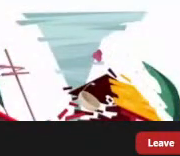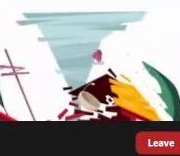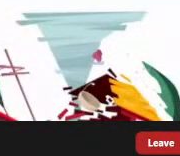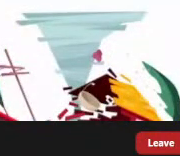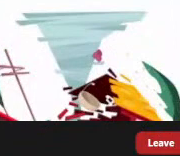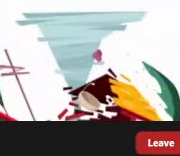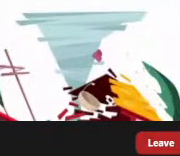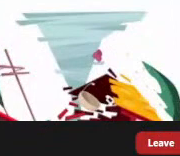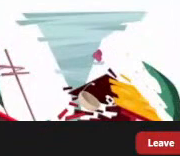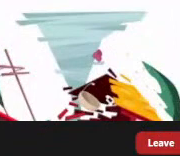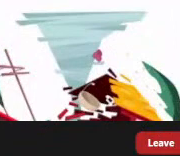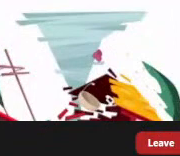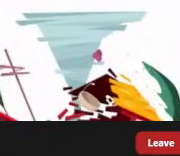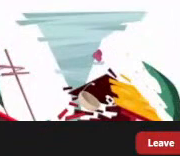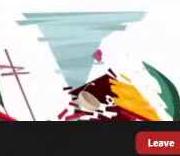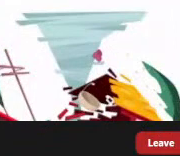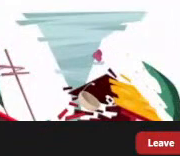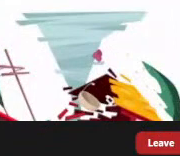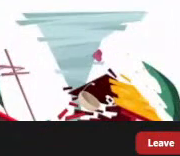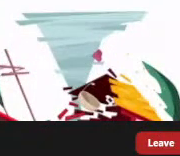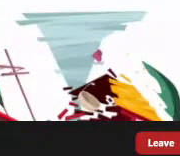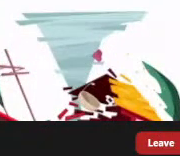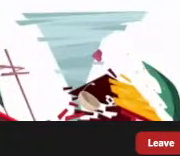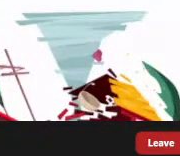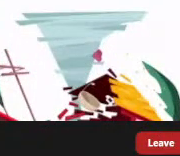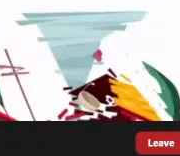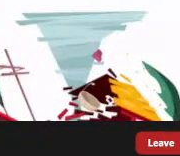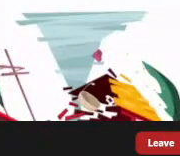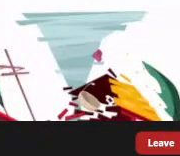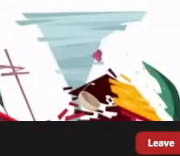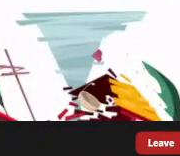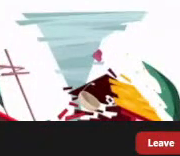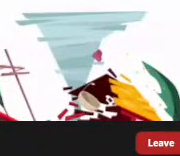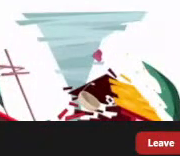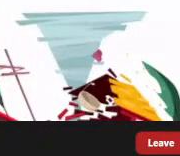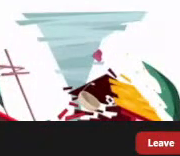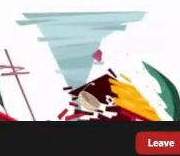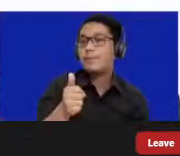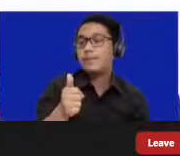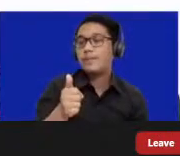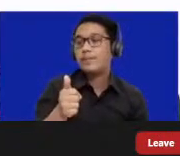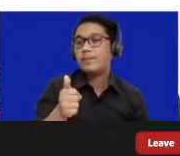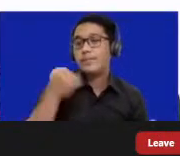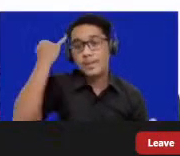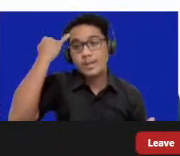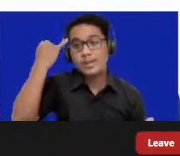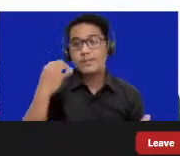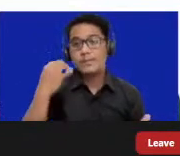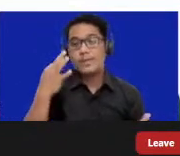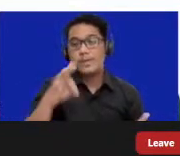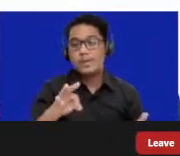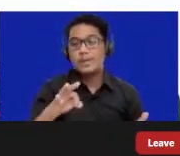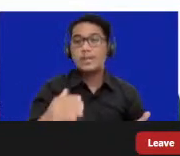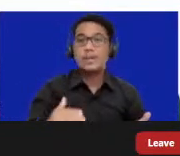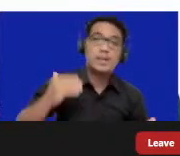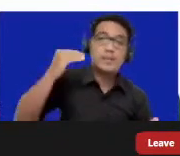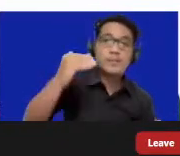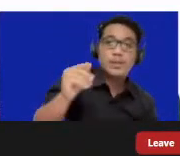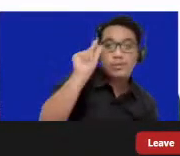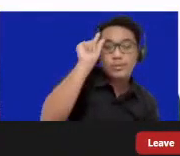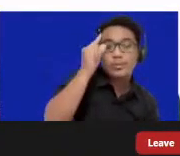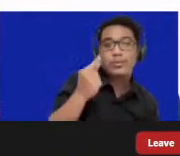intensive or invest in more learnings and exchanges, also including with direct